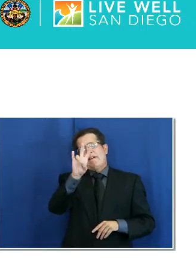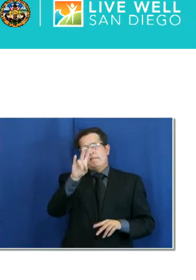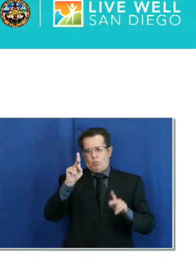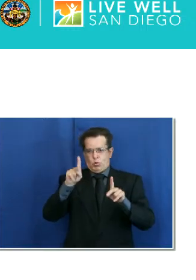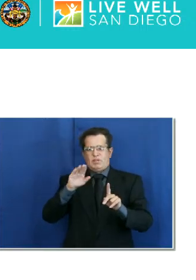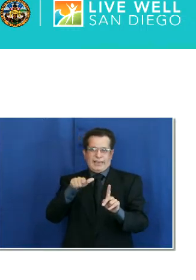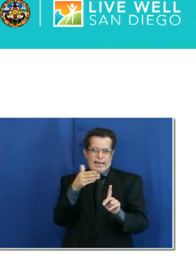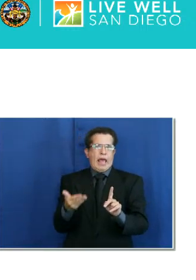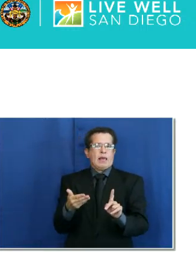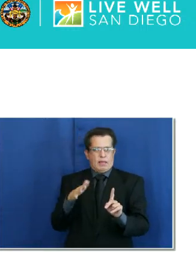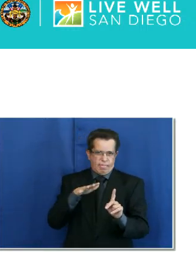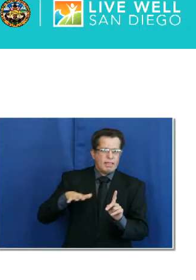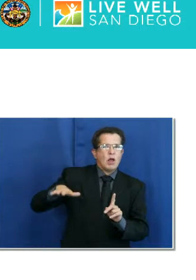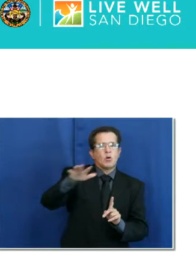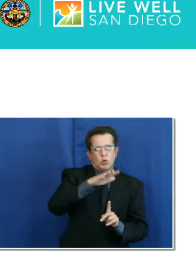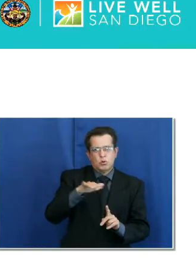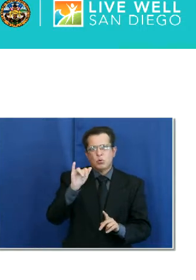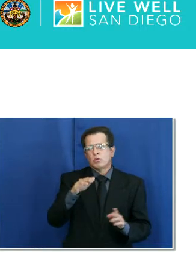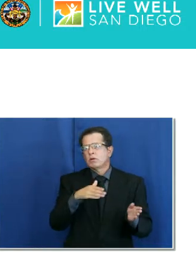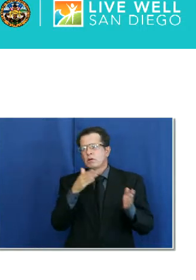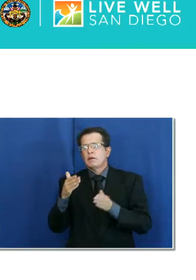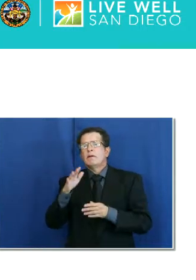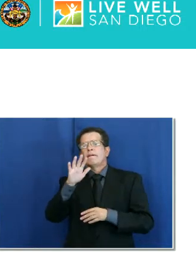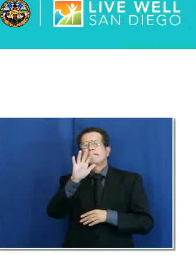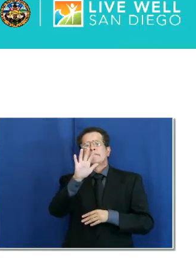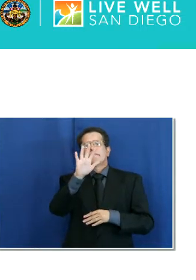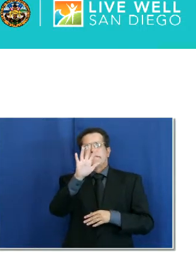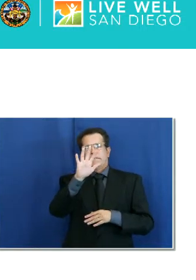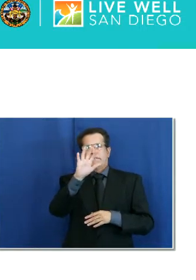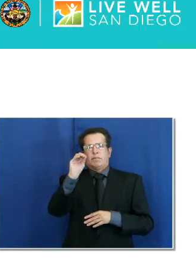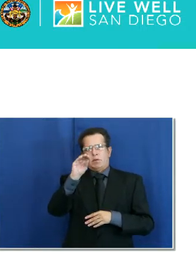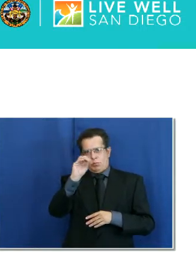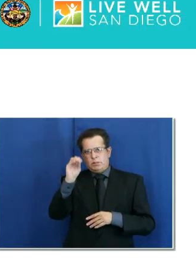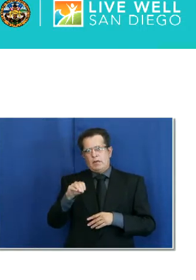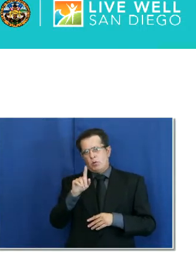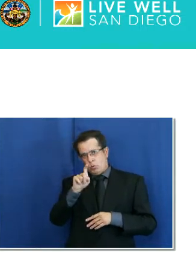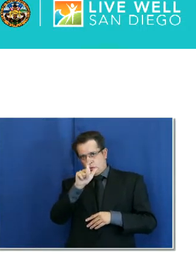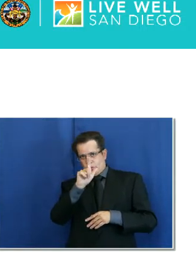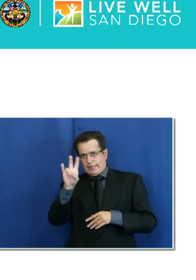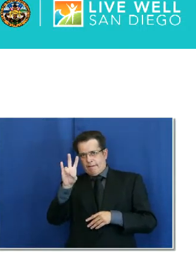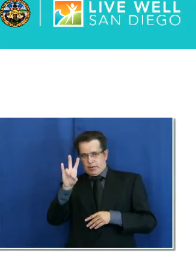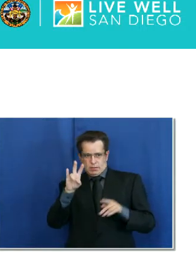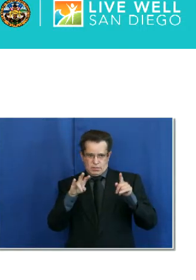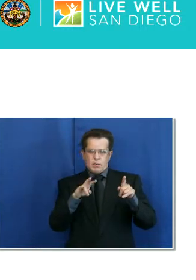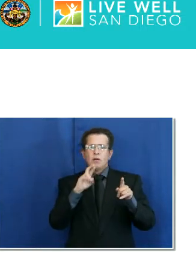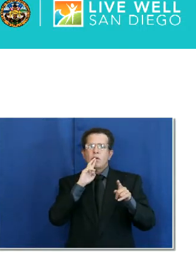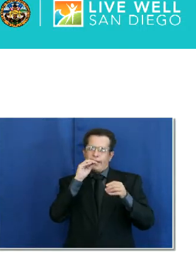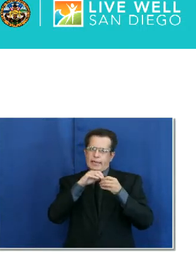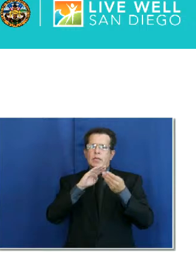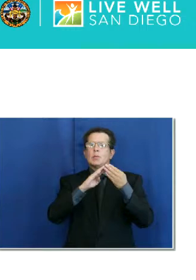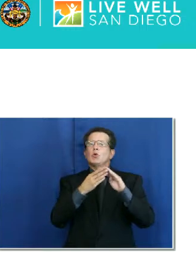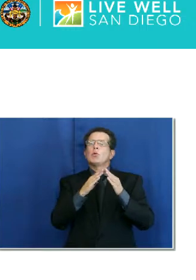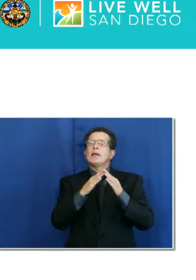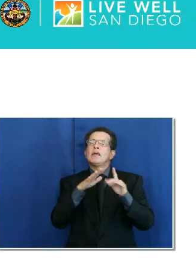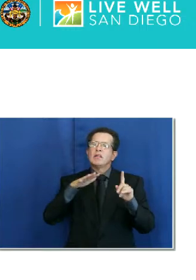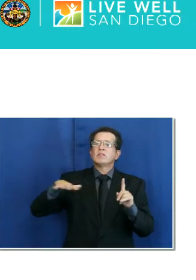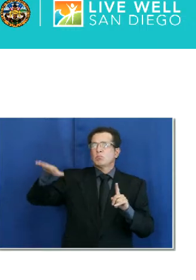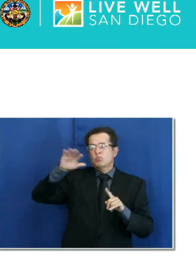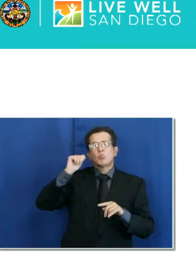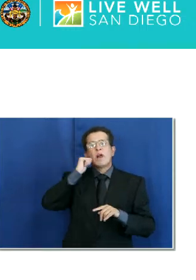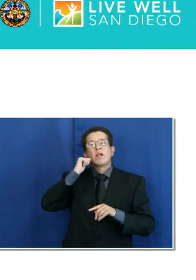deaths. Lastly, 50% of the 127 active outbreaks are in community setting